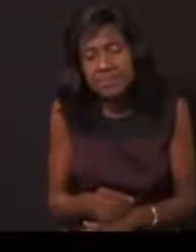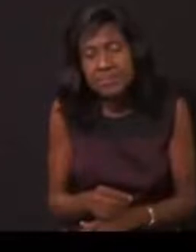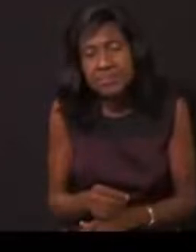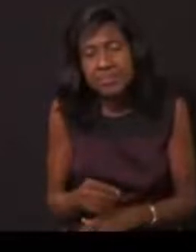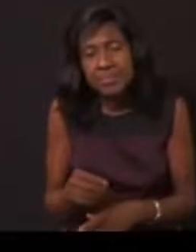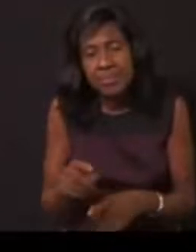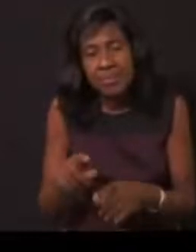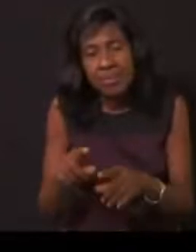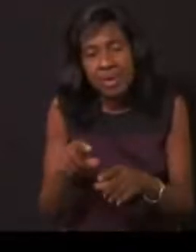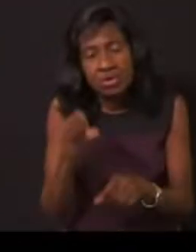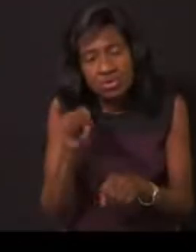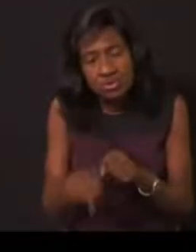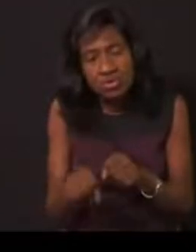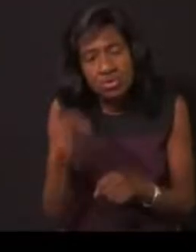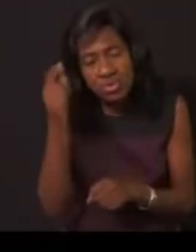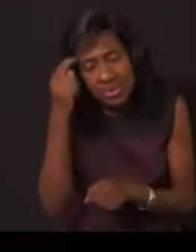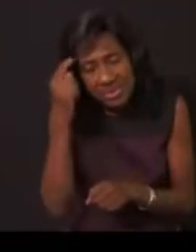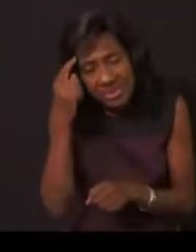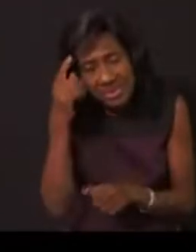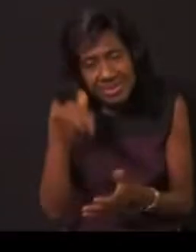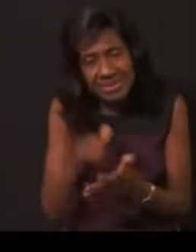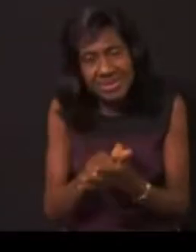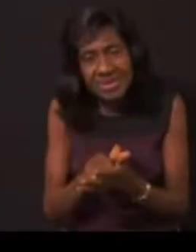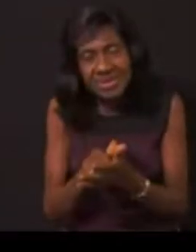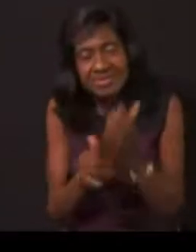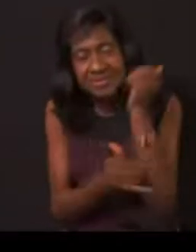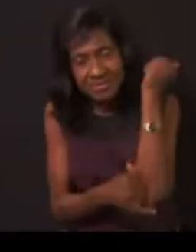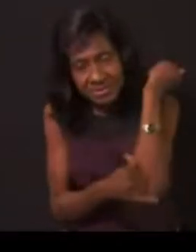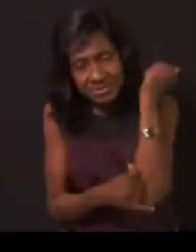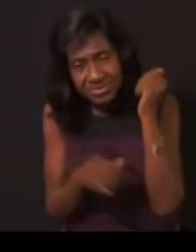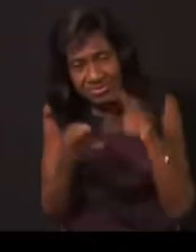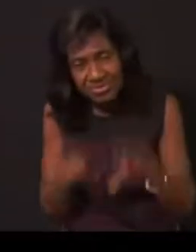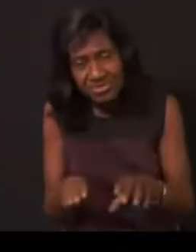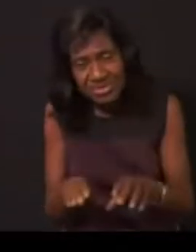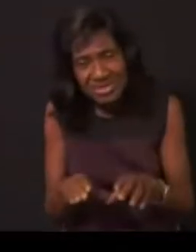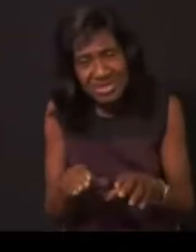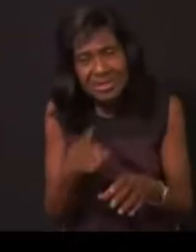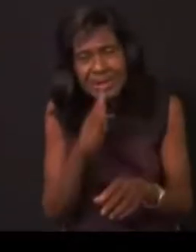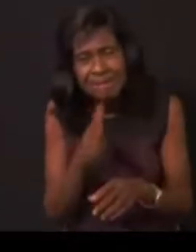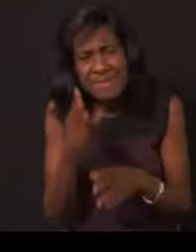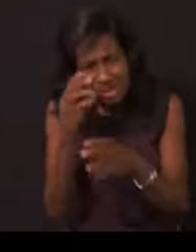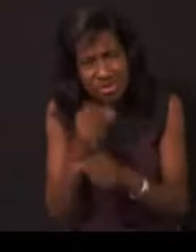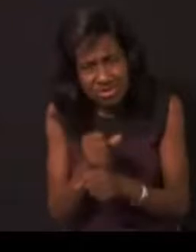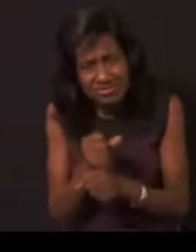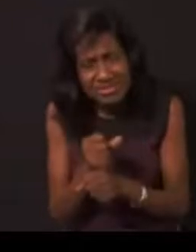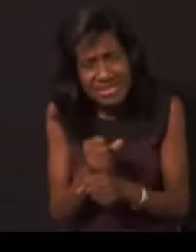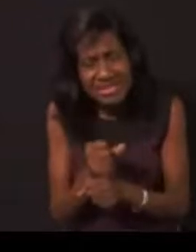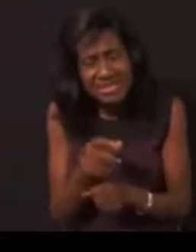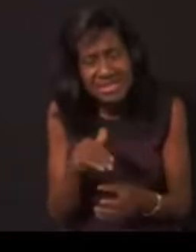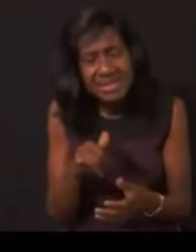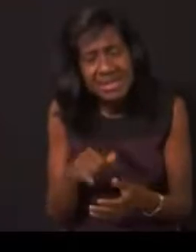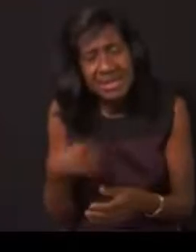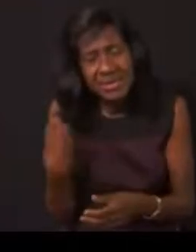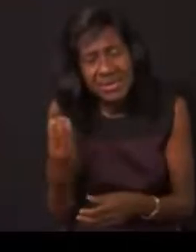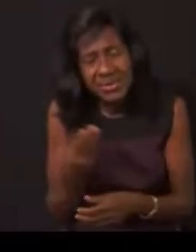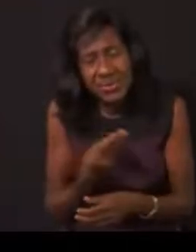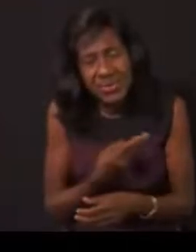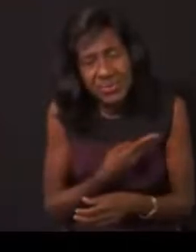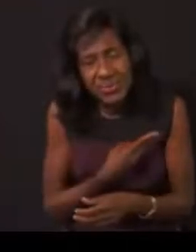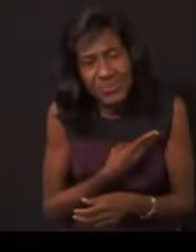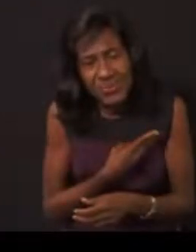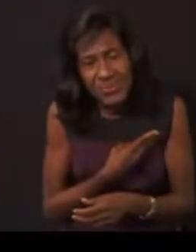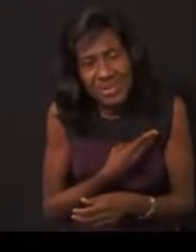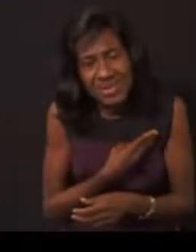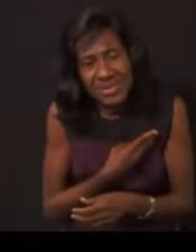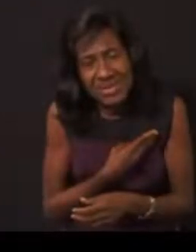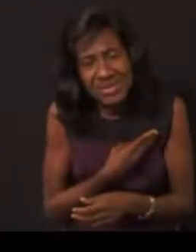think that is something that the country can take a lot of confidence from. And we in government, we take a lot of confidence from